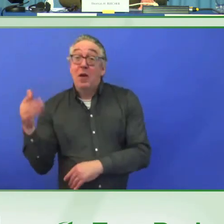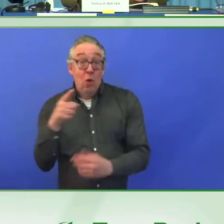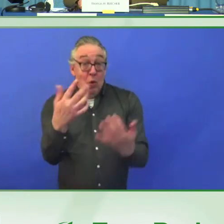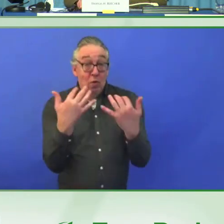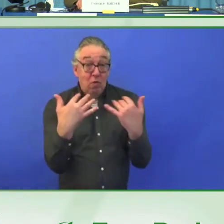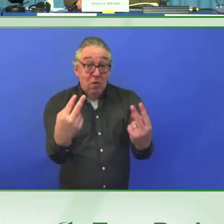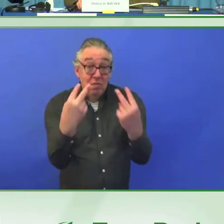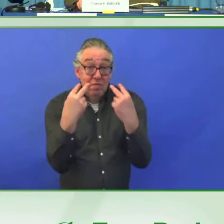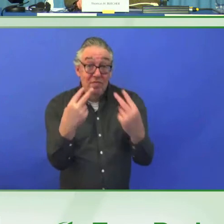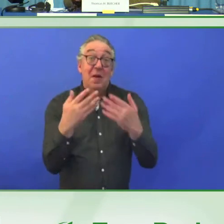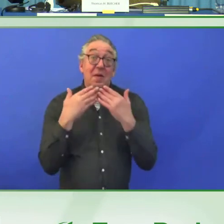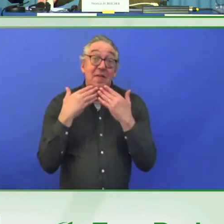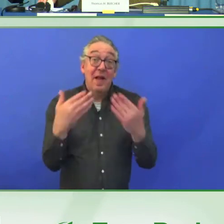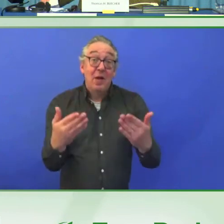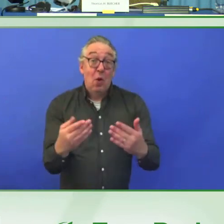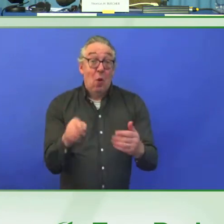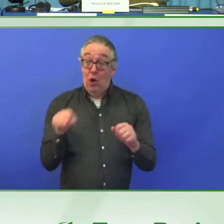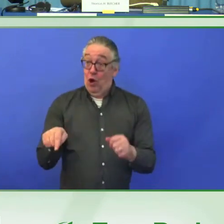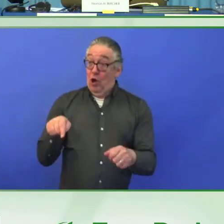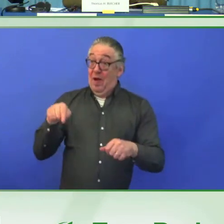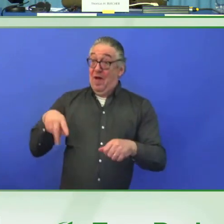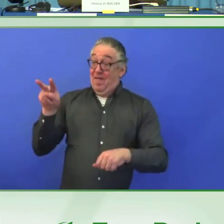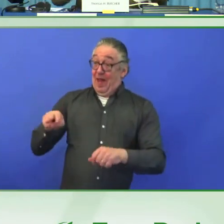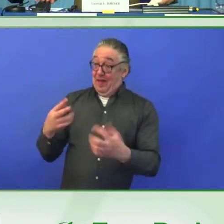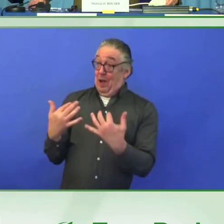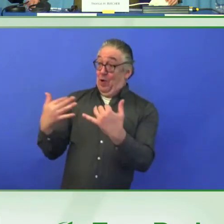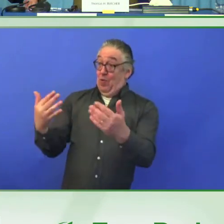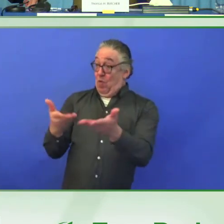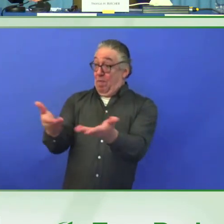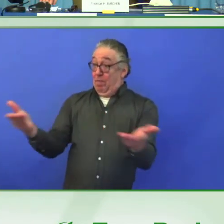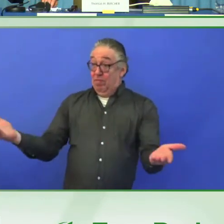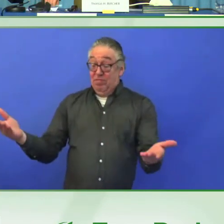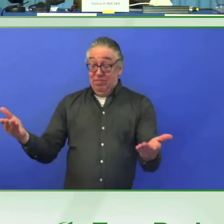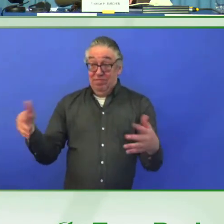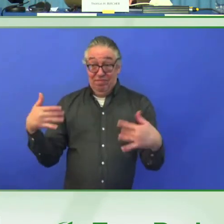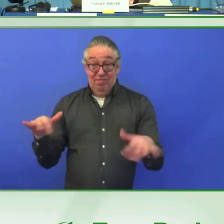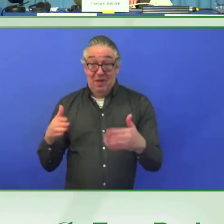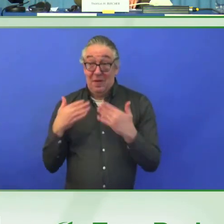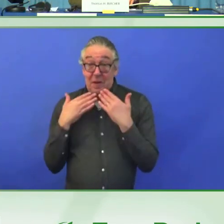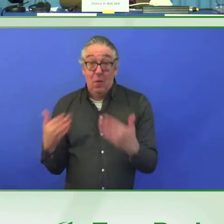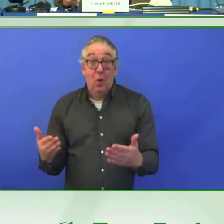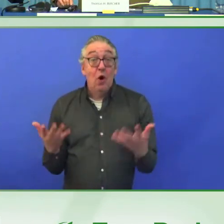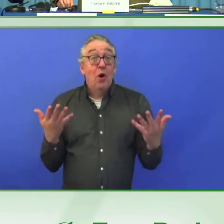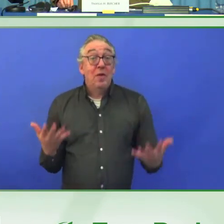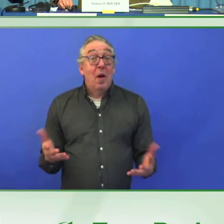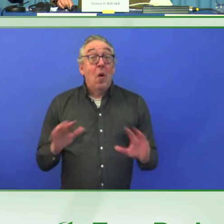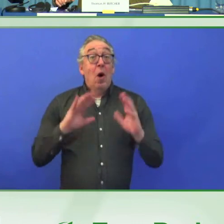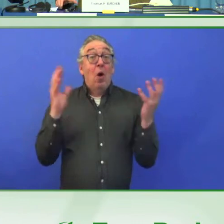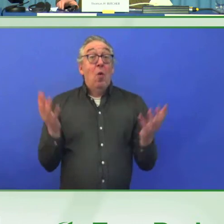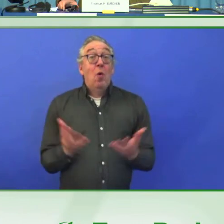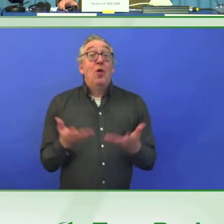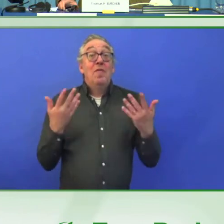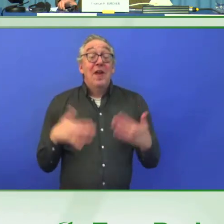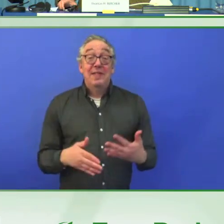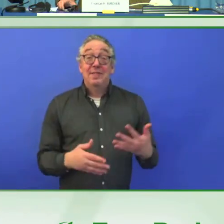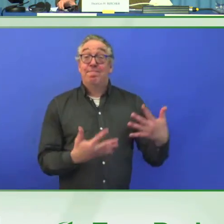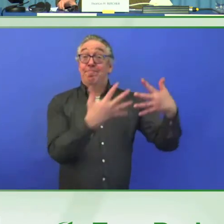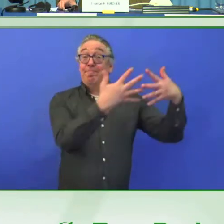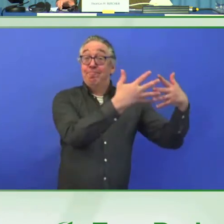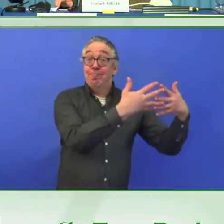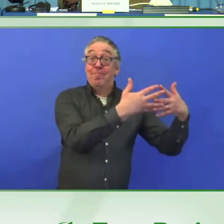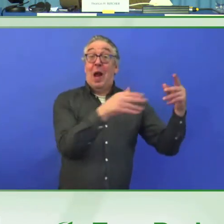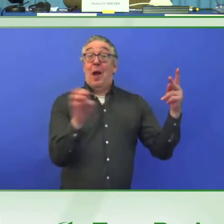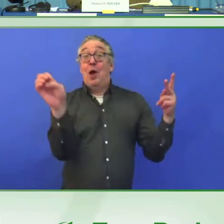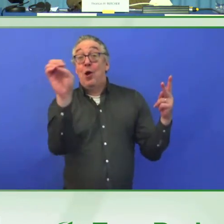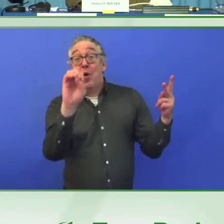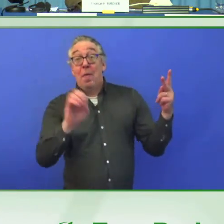It's clear that since we had 5 speakers from 4 different world regions in this meeting, it's clear disability inclusion,